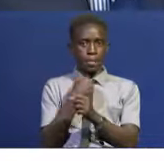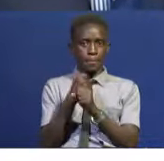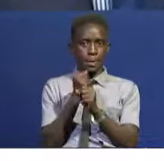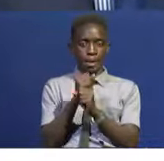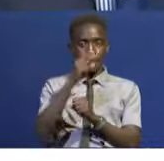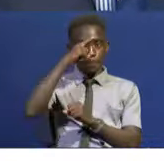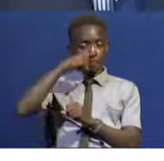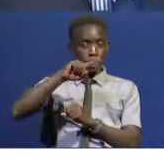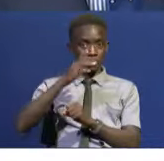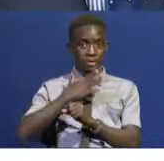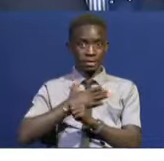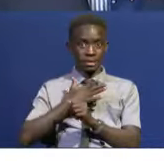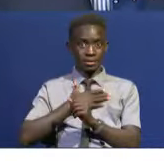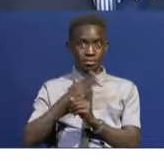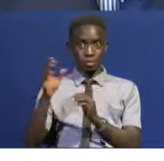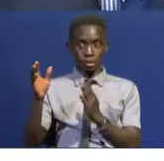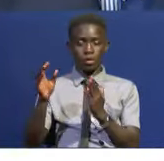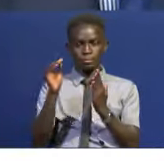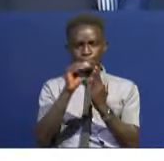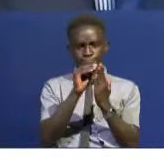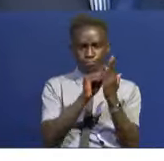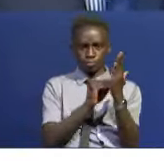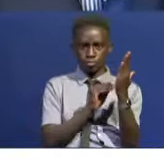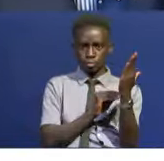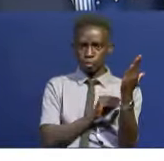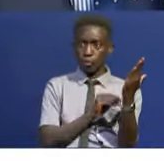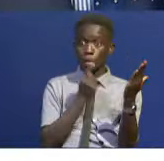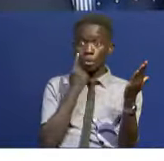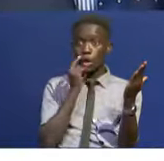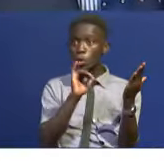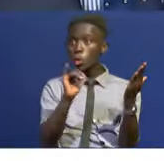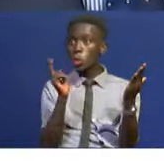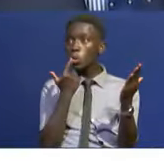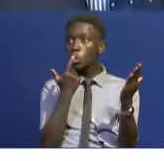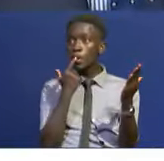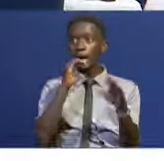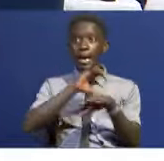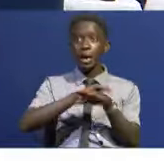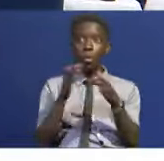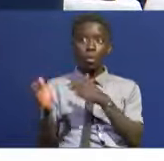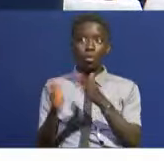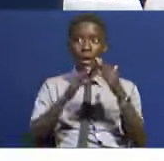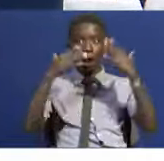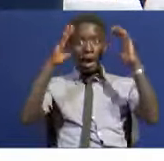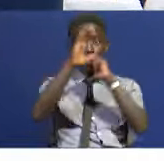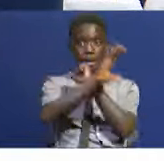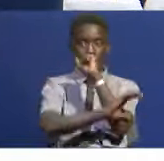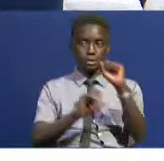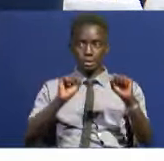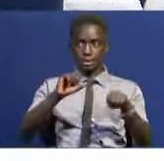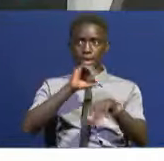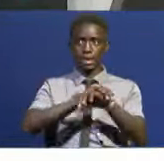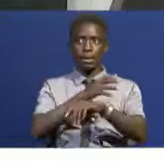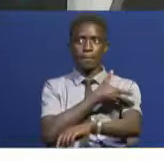ensure that those who seek opportunities abroad are able to be empowered. Ben Chumba, Prime Edition.